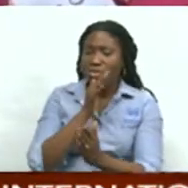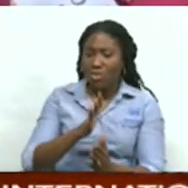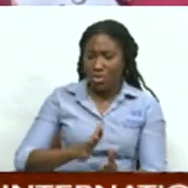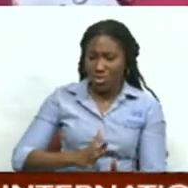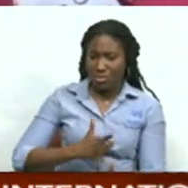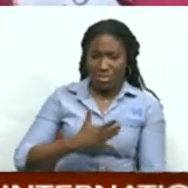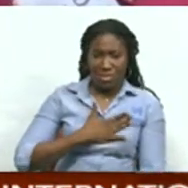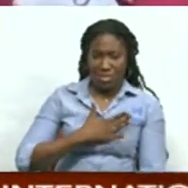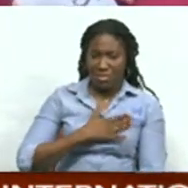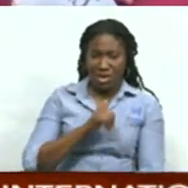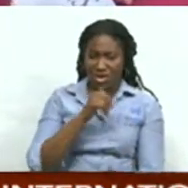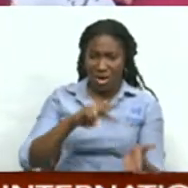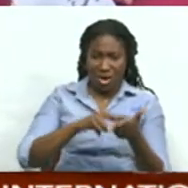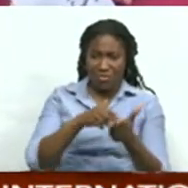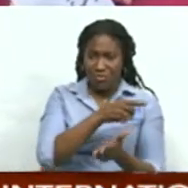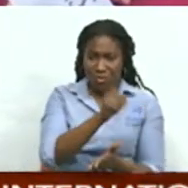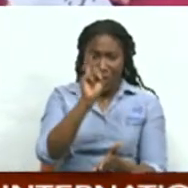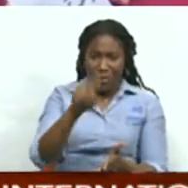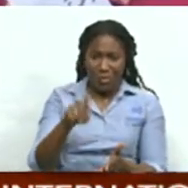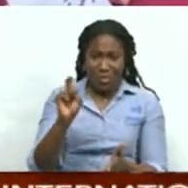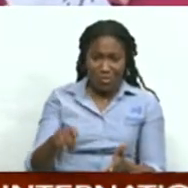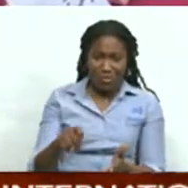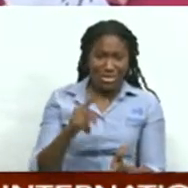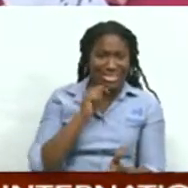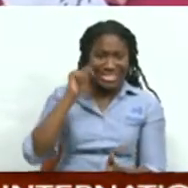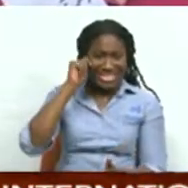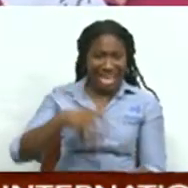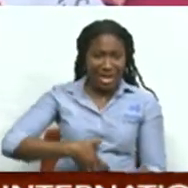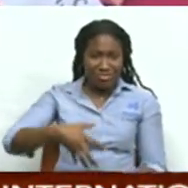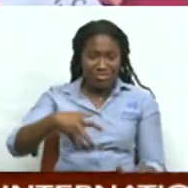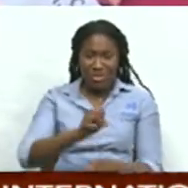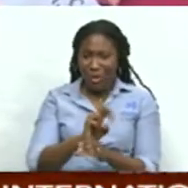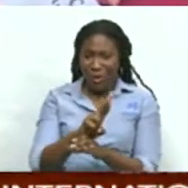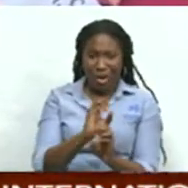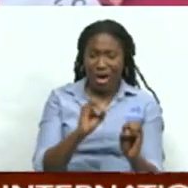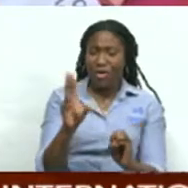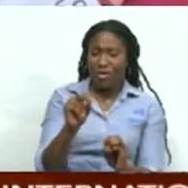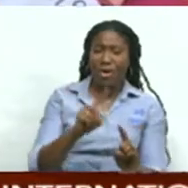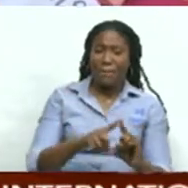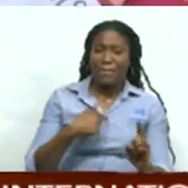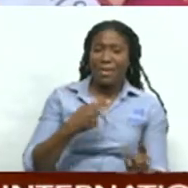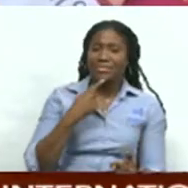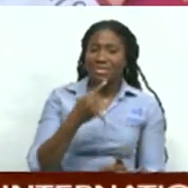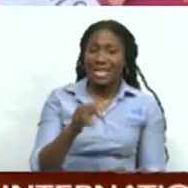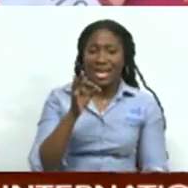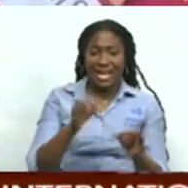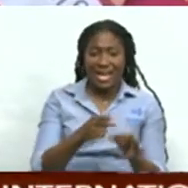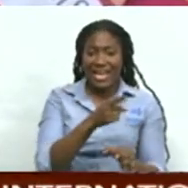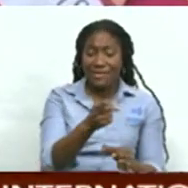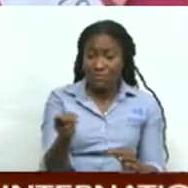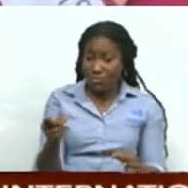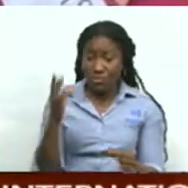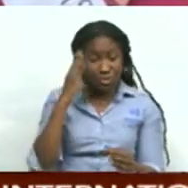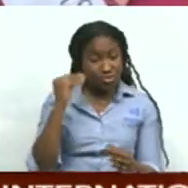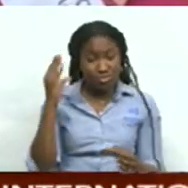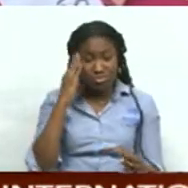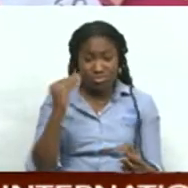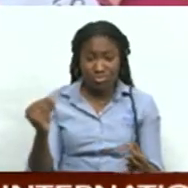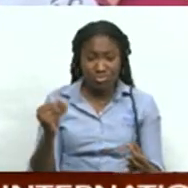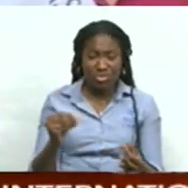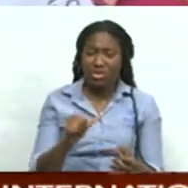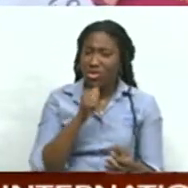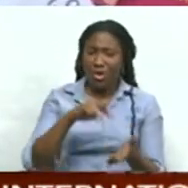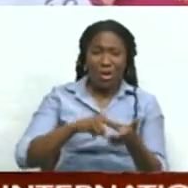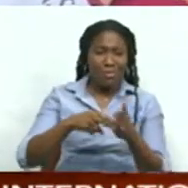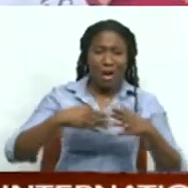promoting teenage pregnancy or anything like that. But what I'm saying is, if you do end up in that situation, it is not the end of the world. And